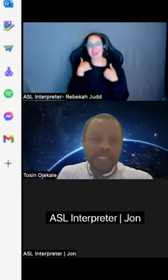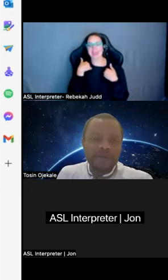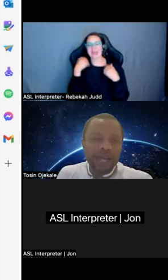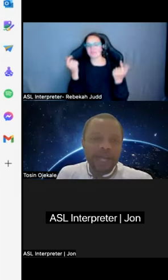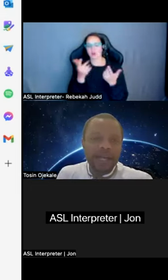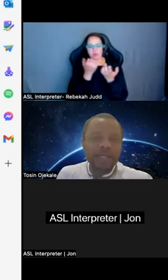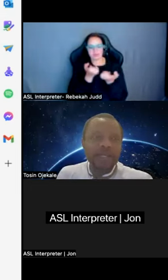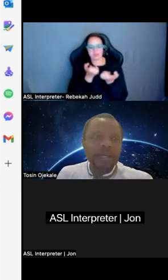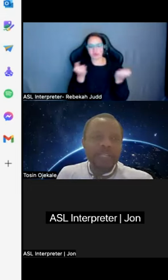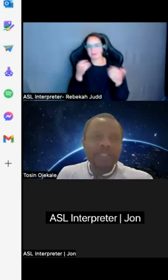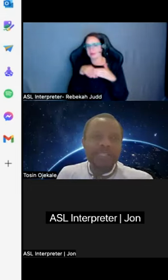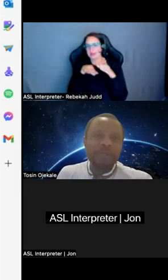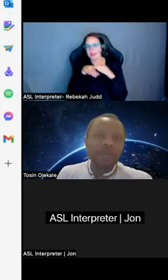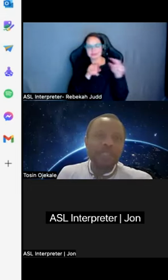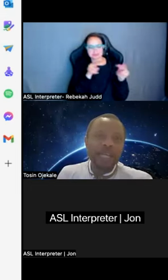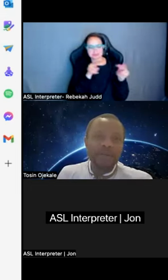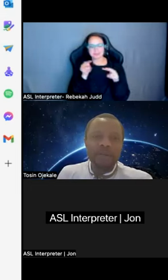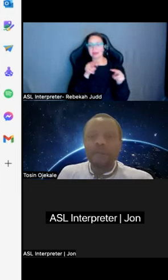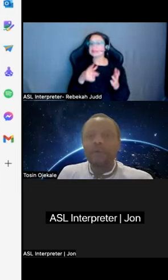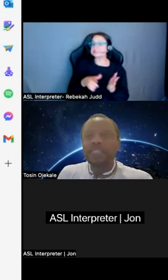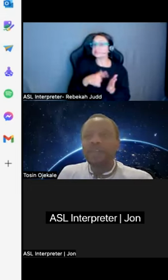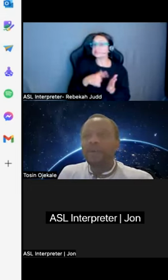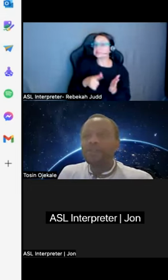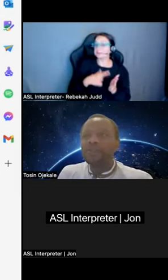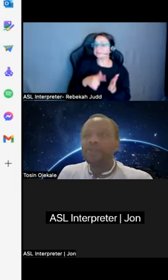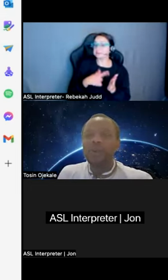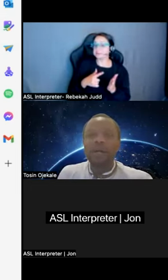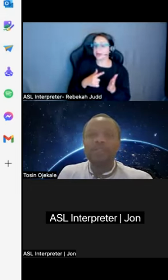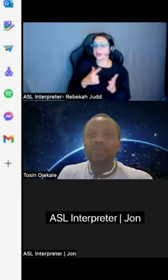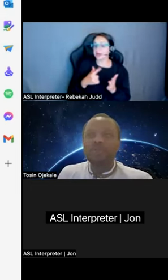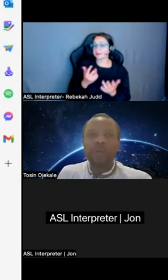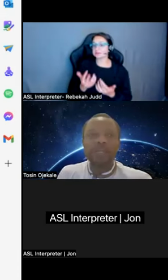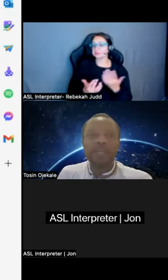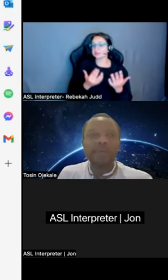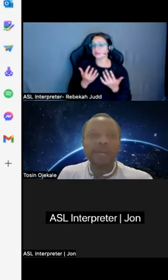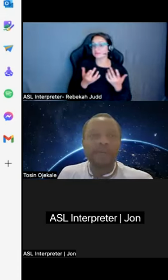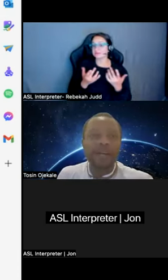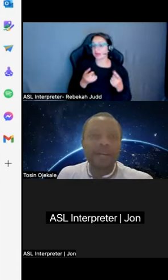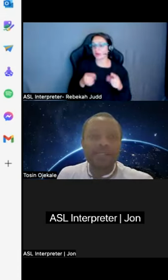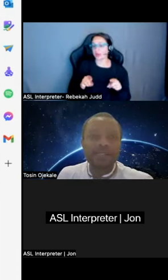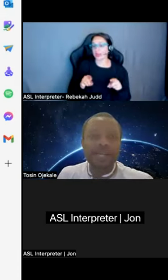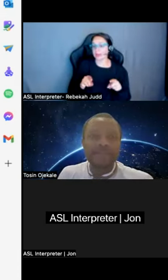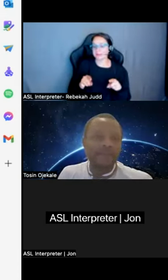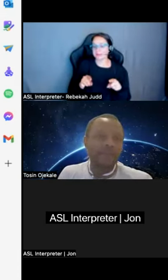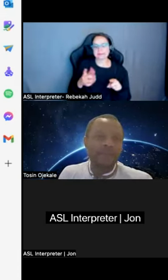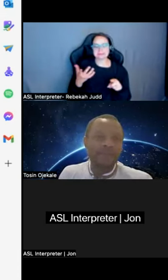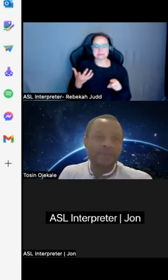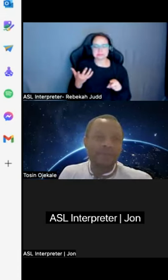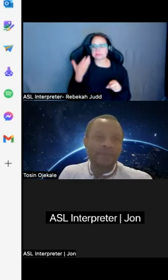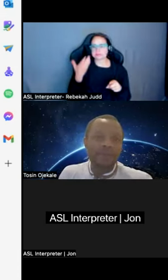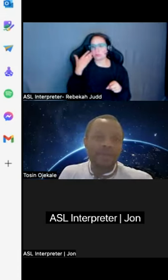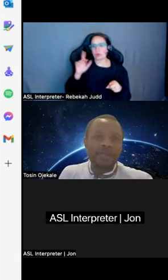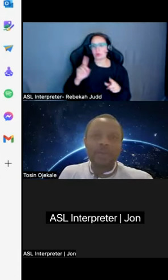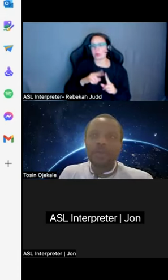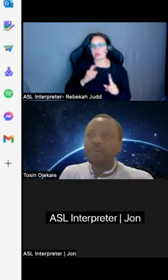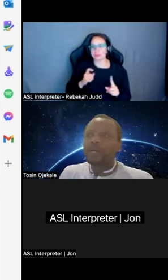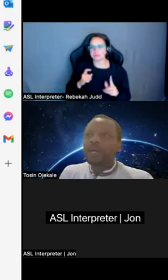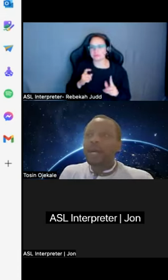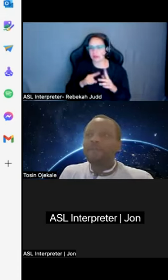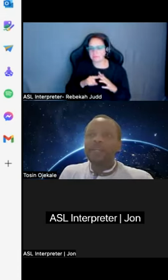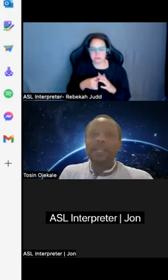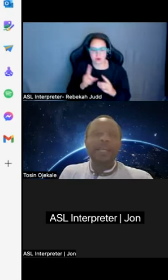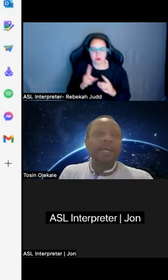when there's a fire, and it's a multi-level floor, it's difficult to know immediately where the fire starts from.